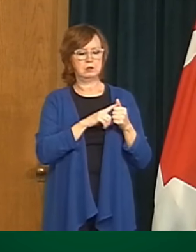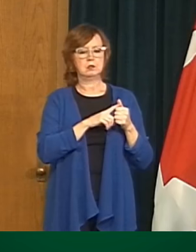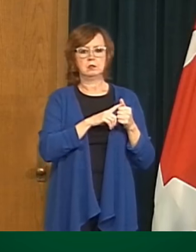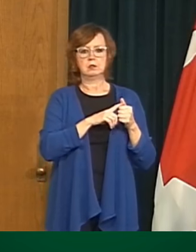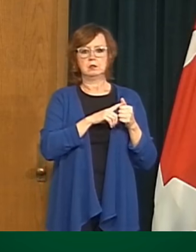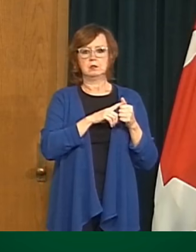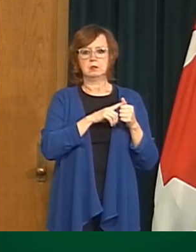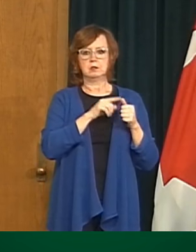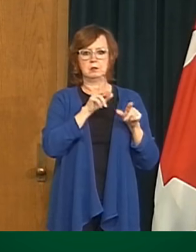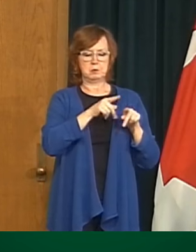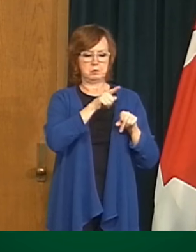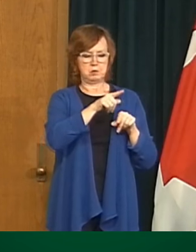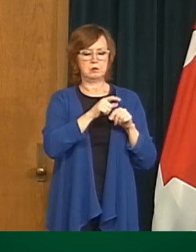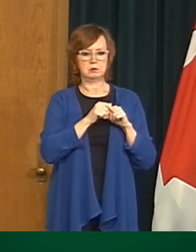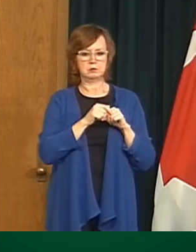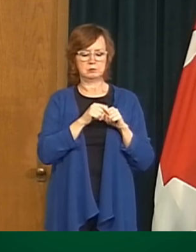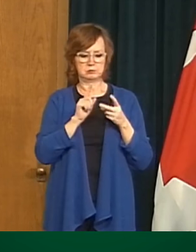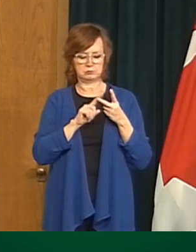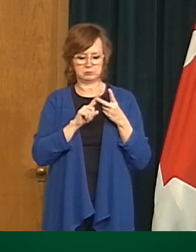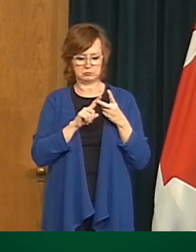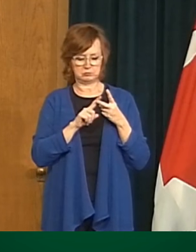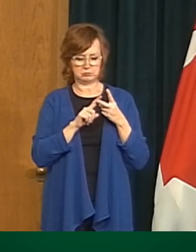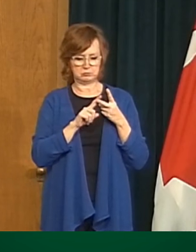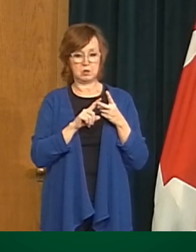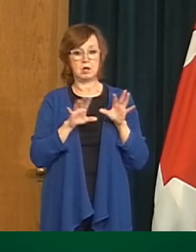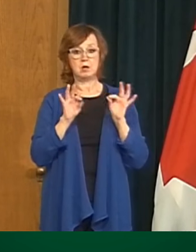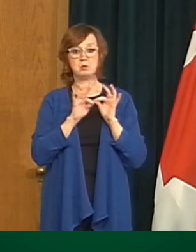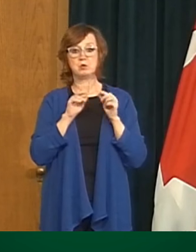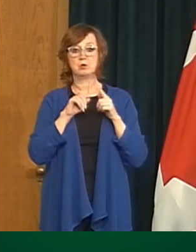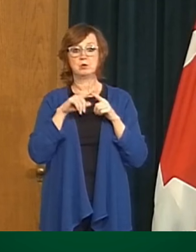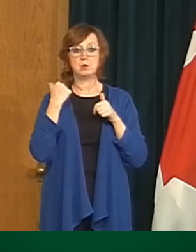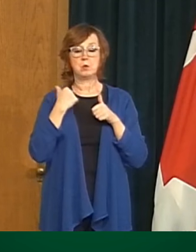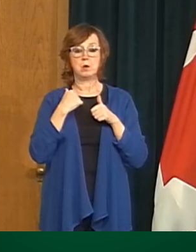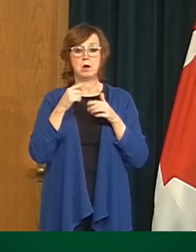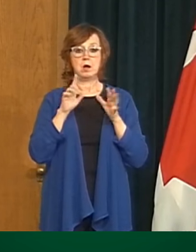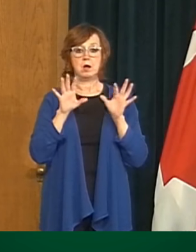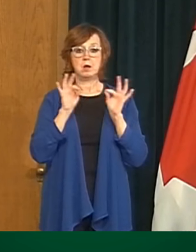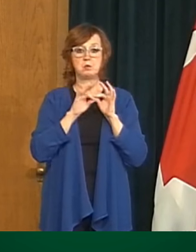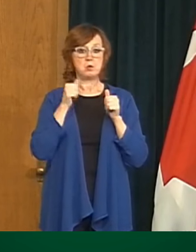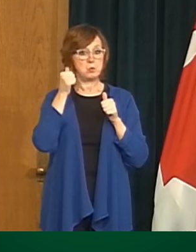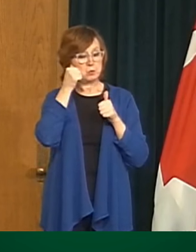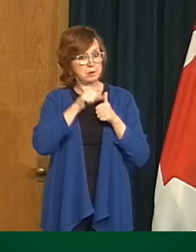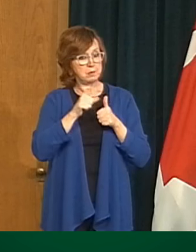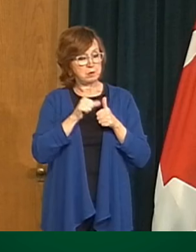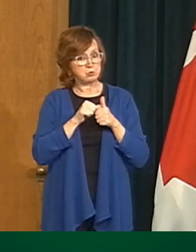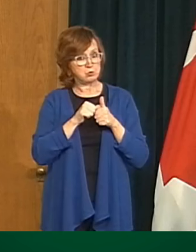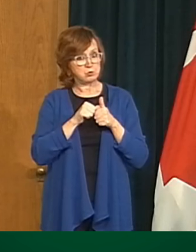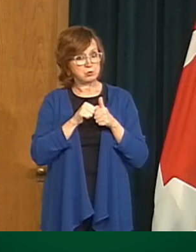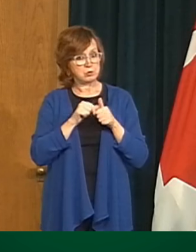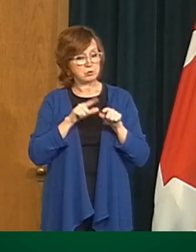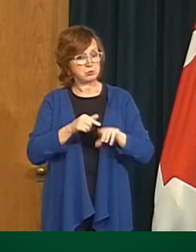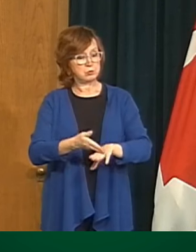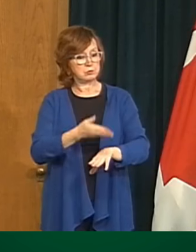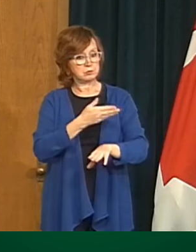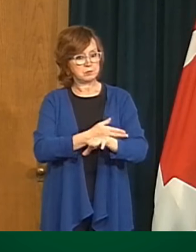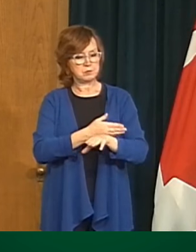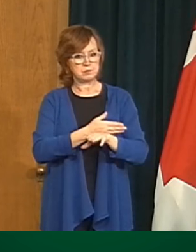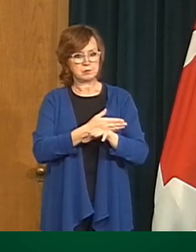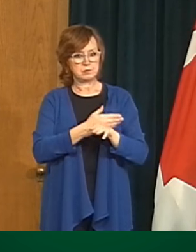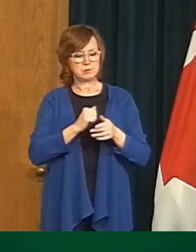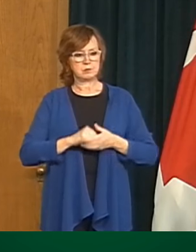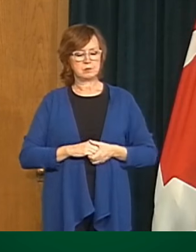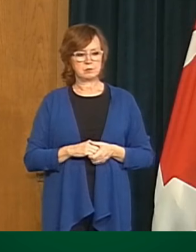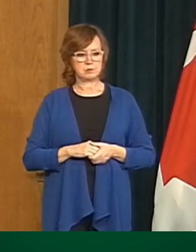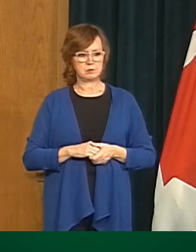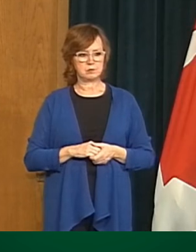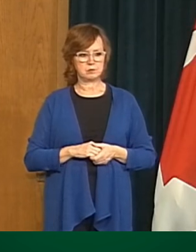that are working with us on reserve. And also highlight that one of the things we are doing to not up our game, but to get much more detailed contact